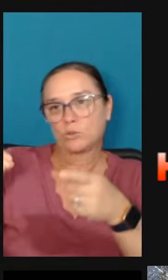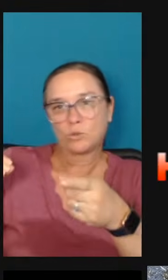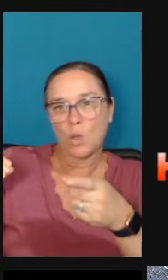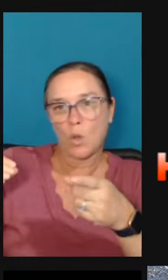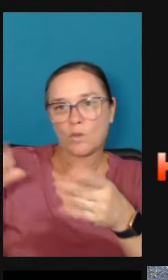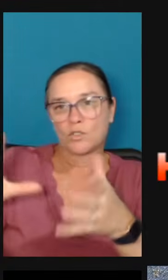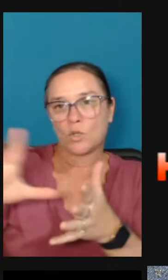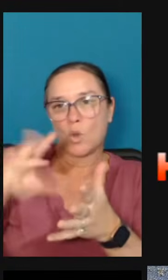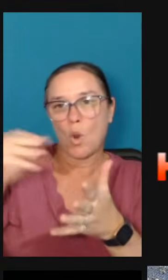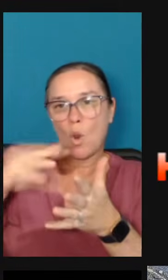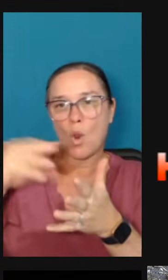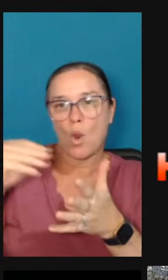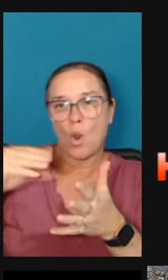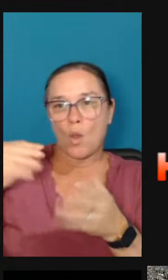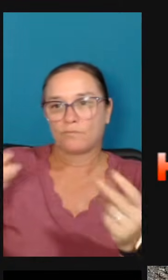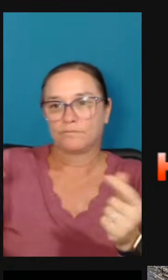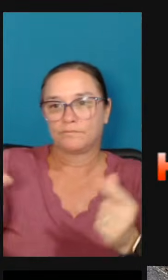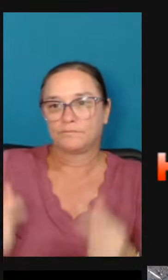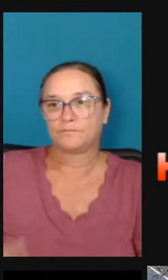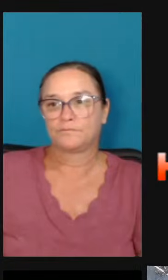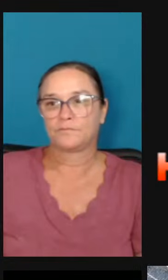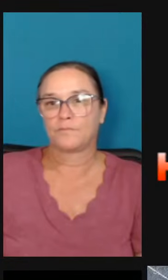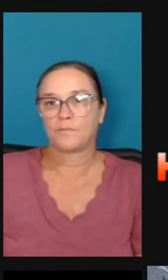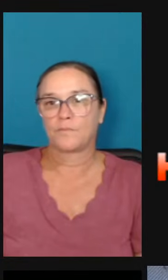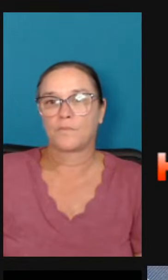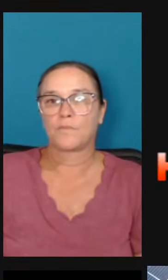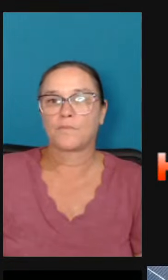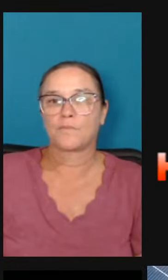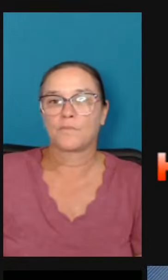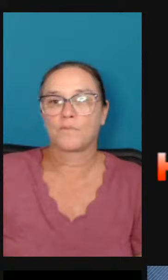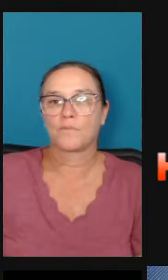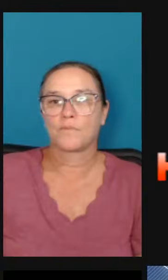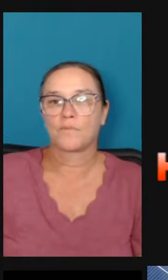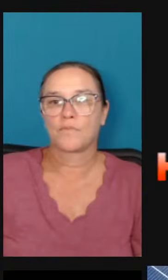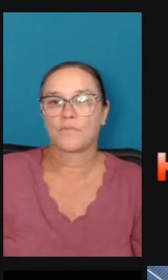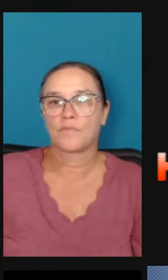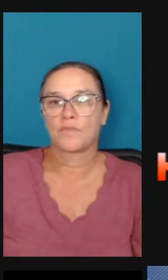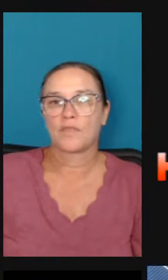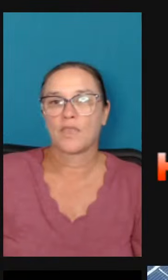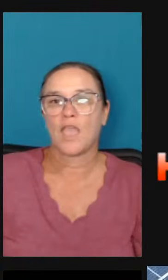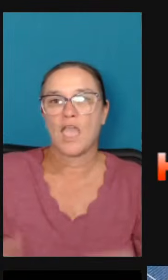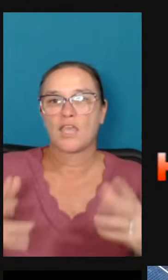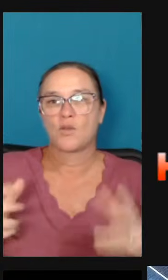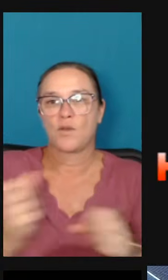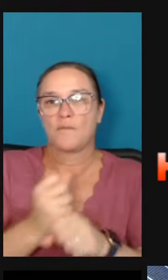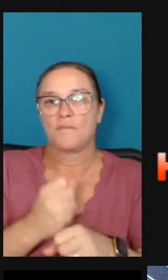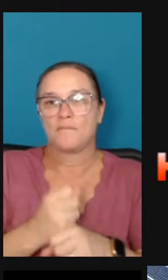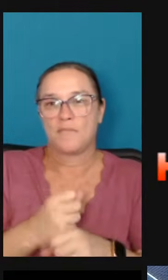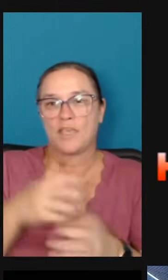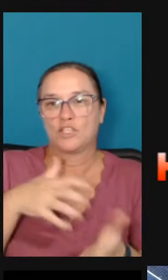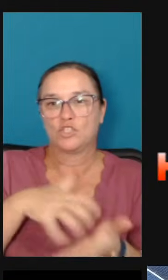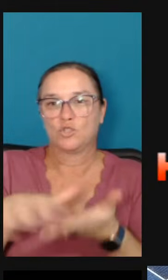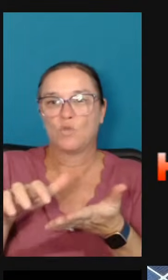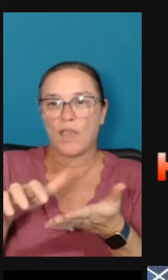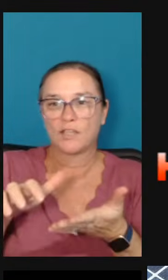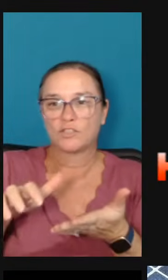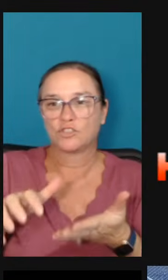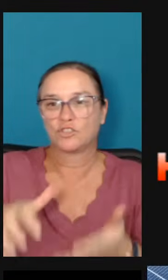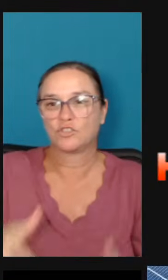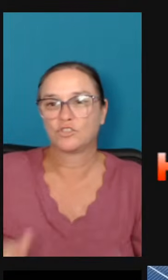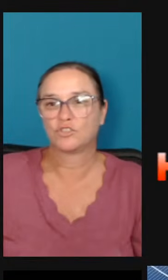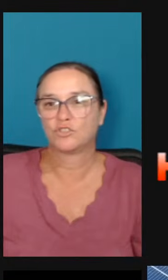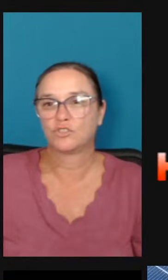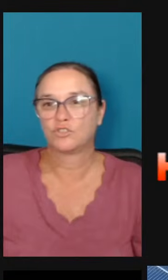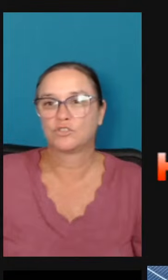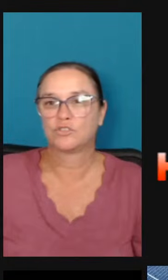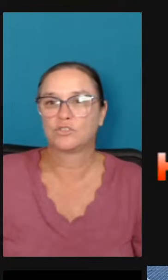off of there, right? It just sucks it right up. Not too far, because I don't want to scratch it up from all the rocks flying into the thing at one time, but